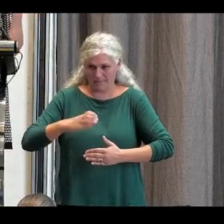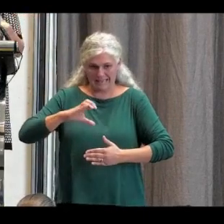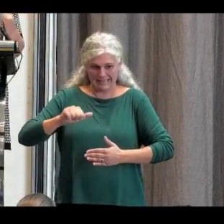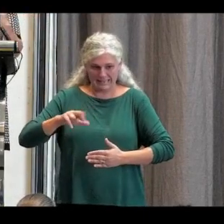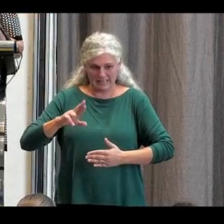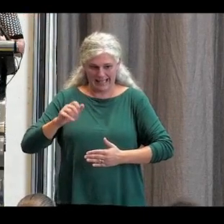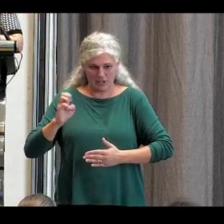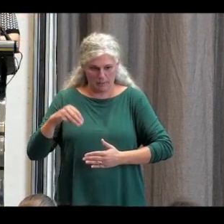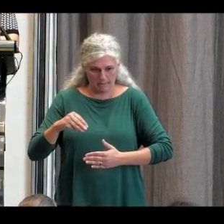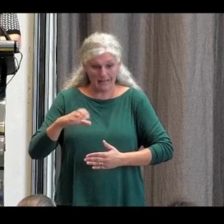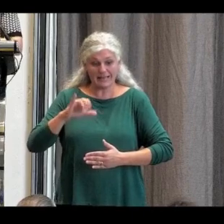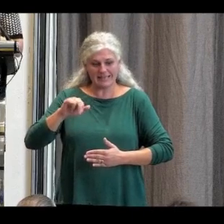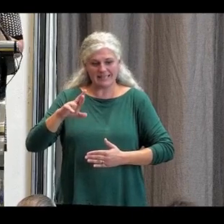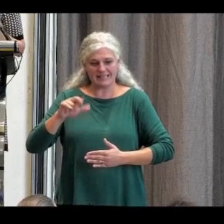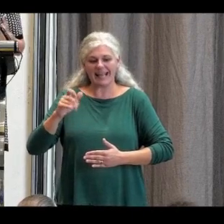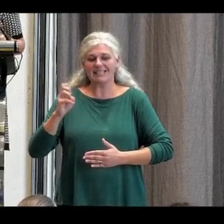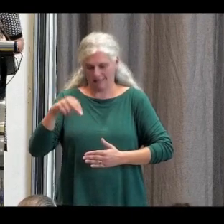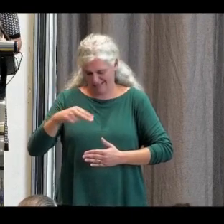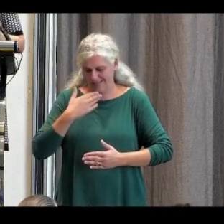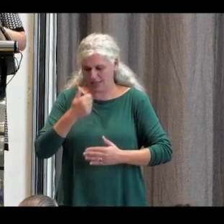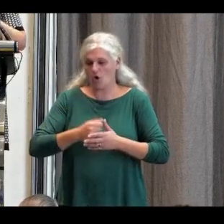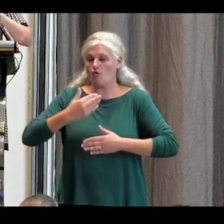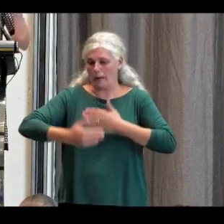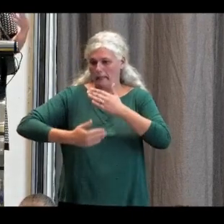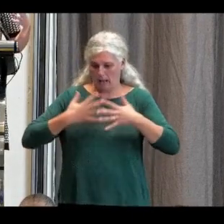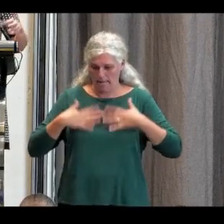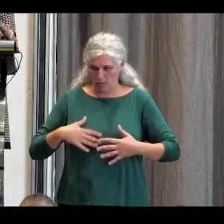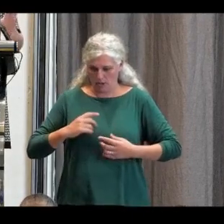those 24 hours rhythms in our body, and they